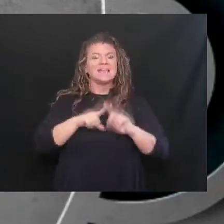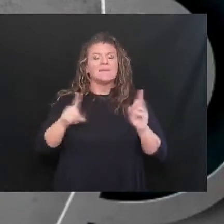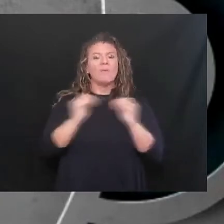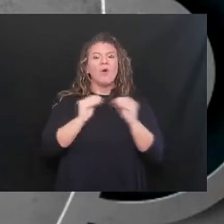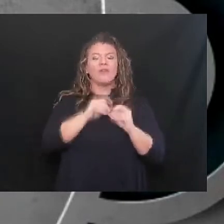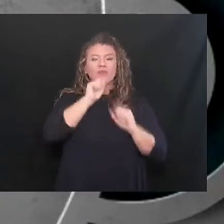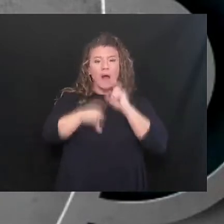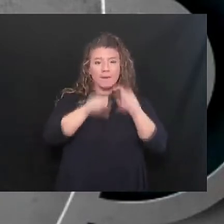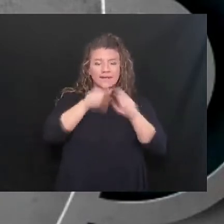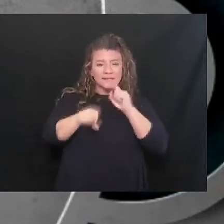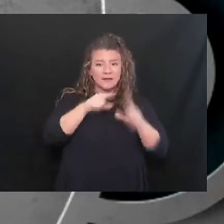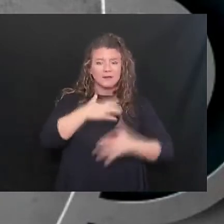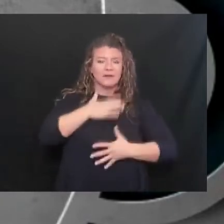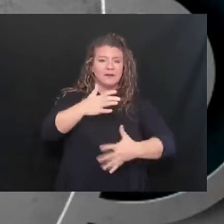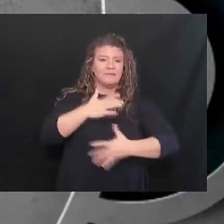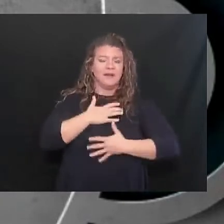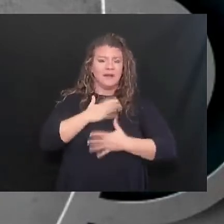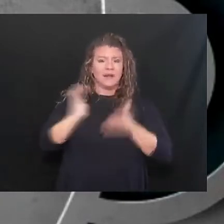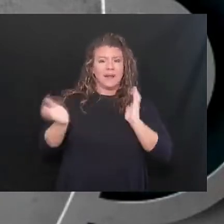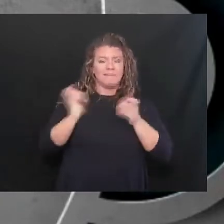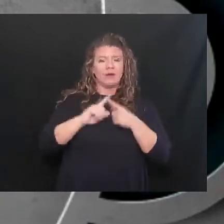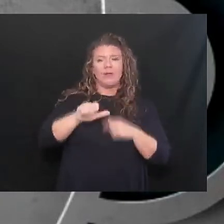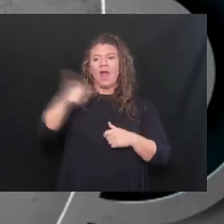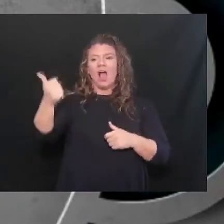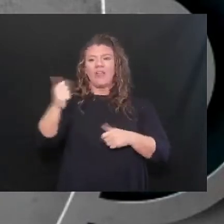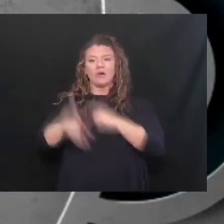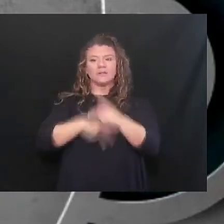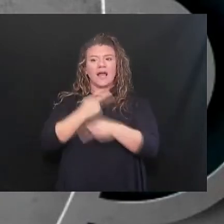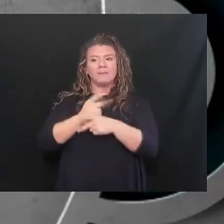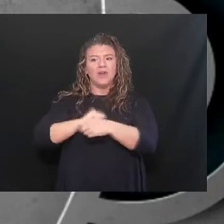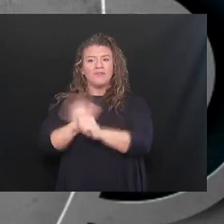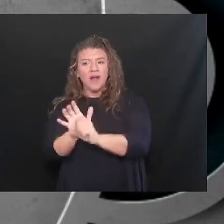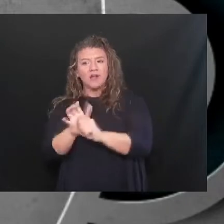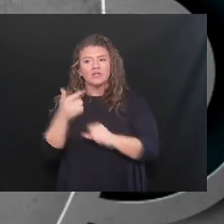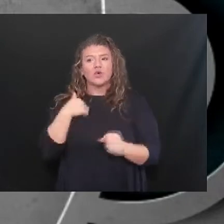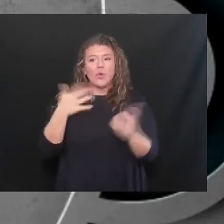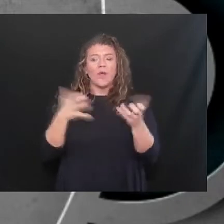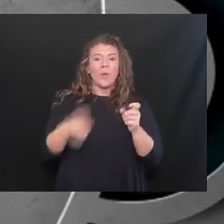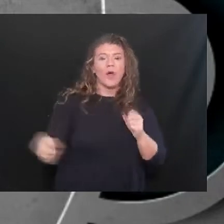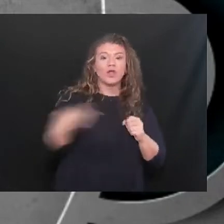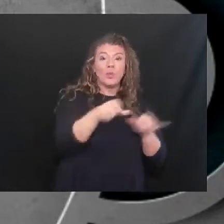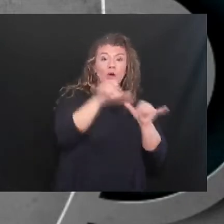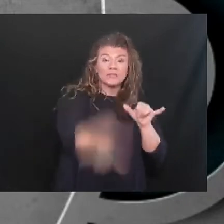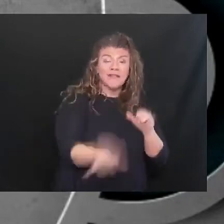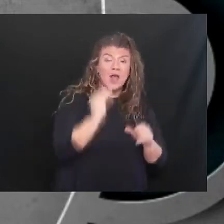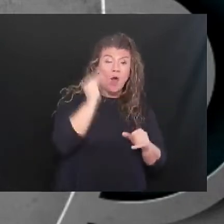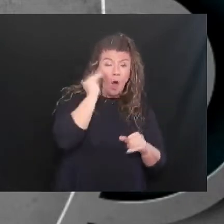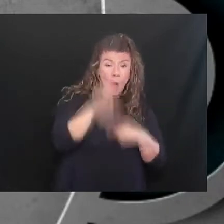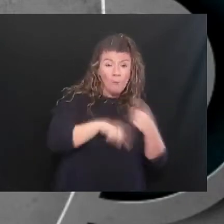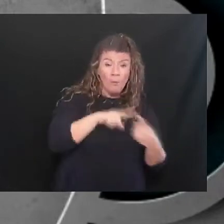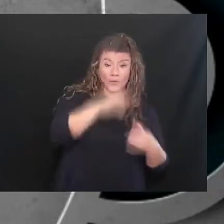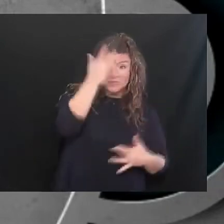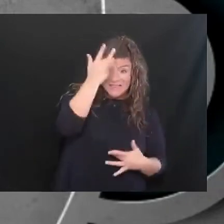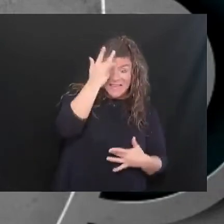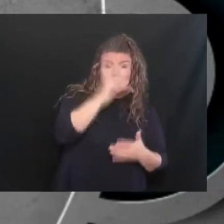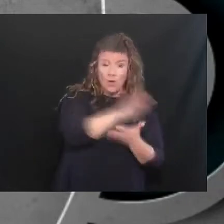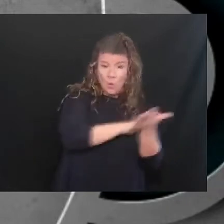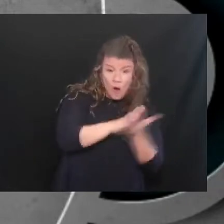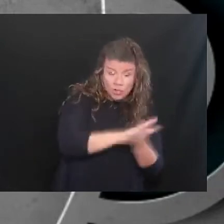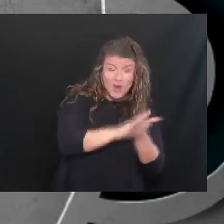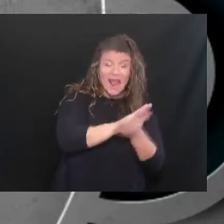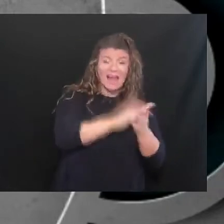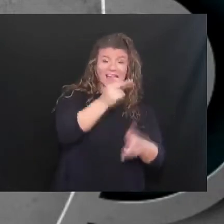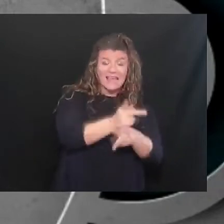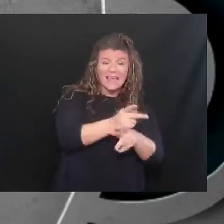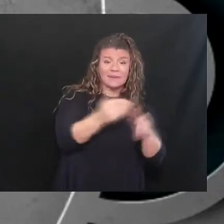as the other variants that we have. So we want people to stay home when they're sick, to wash their hands, and to keep the distance if they're sick or if